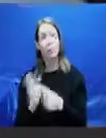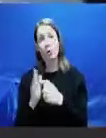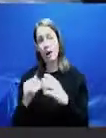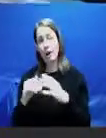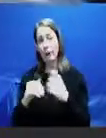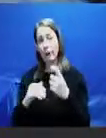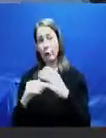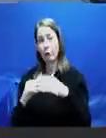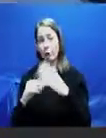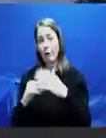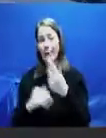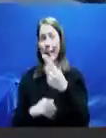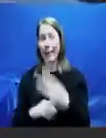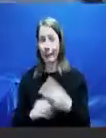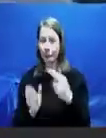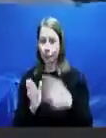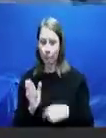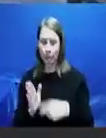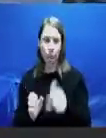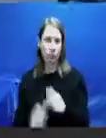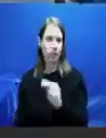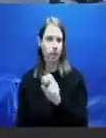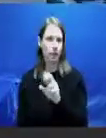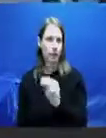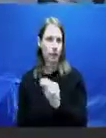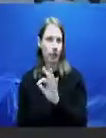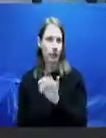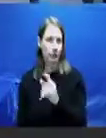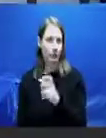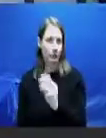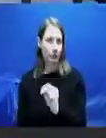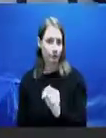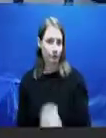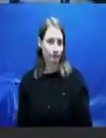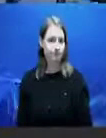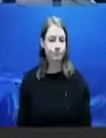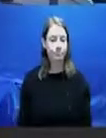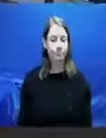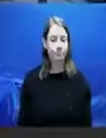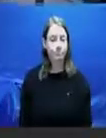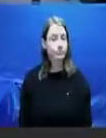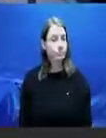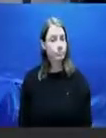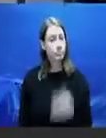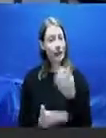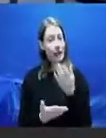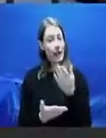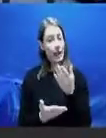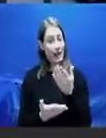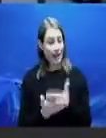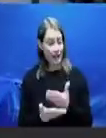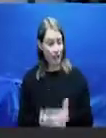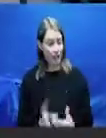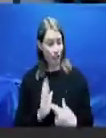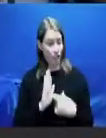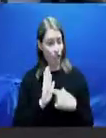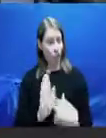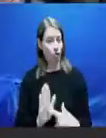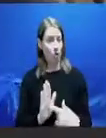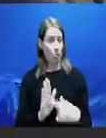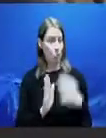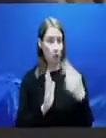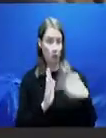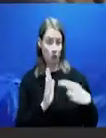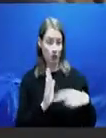State Education Commissioner and a strong supporter of the Common Core. He says the evidence shows that the reading kids have been doing hasn't prepared them for the real